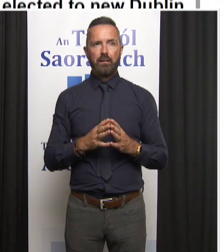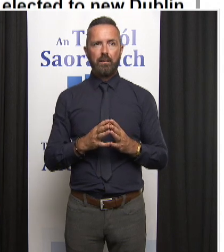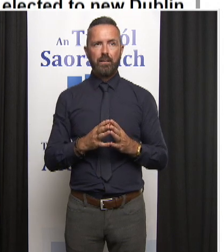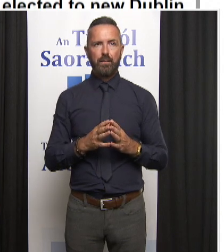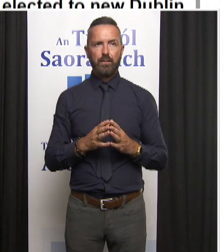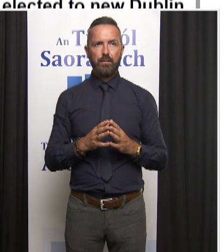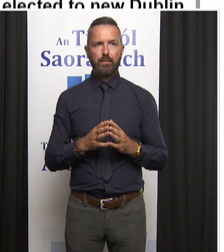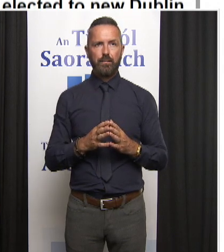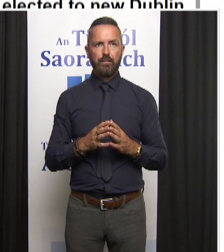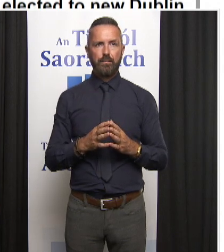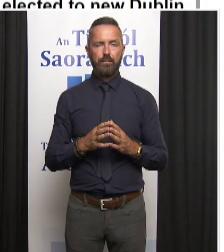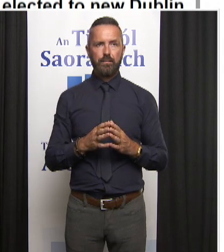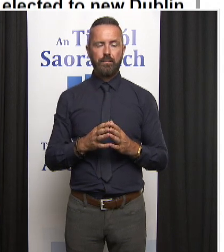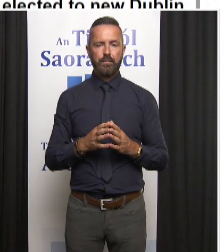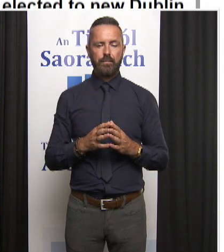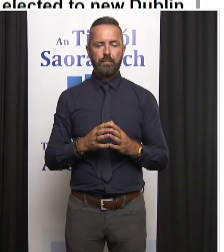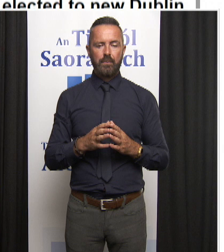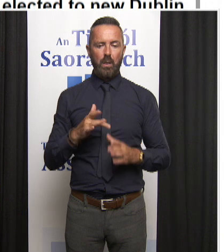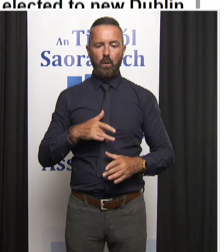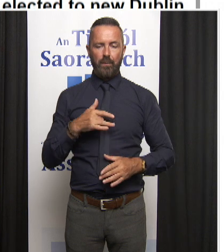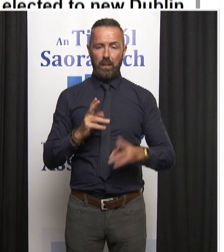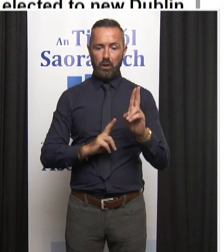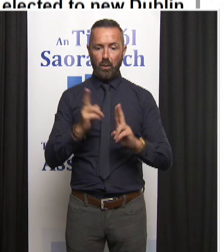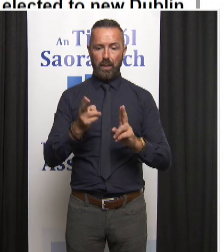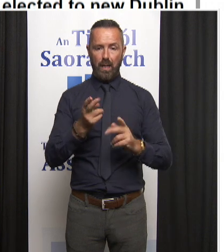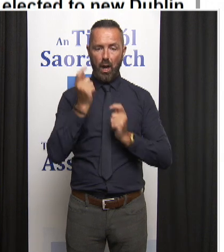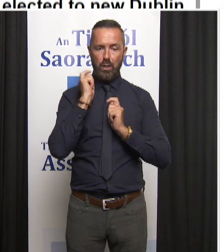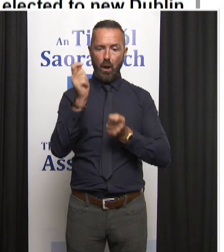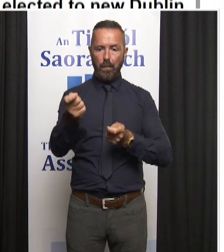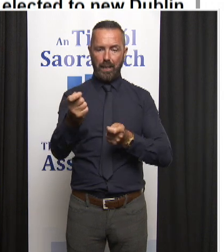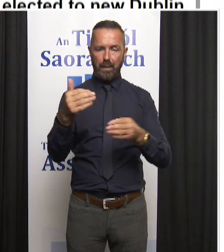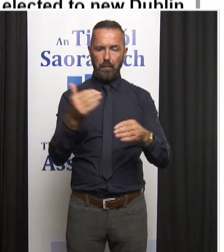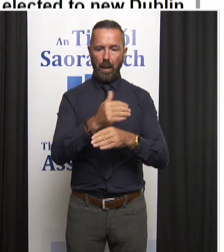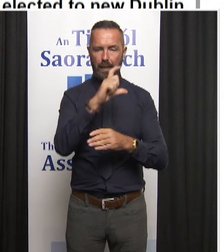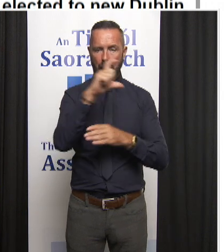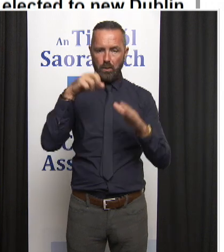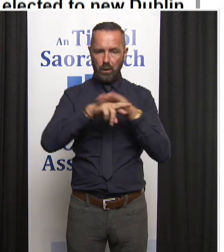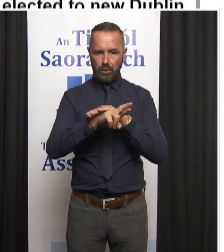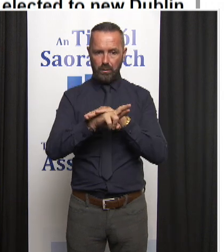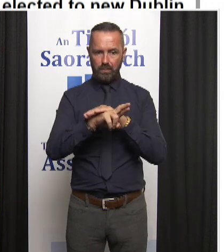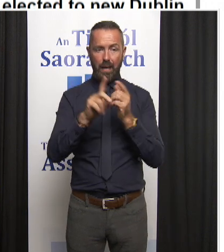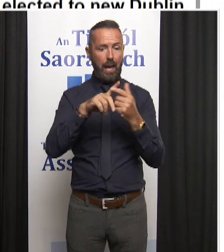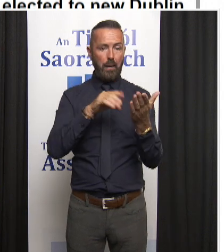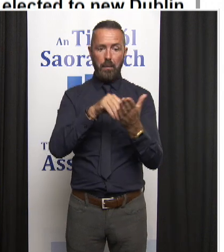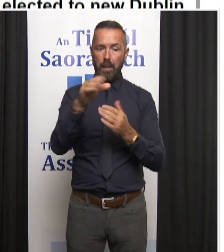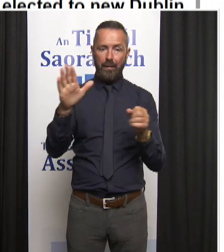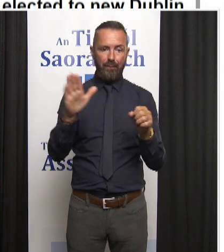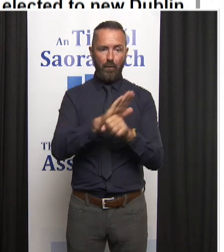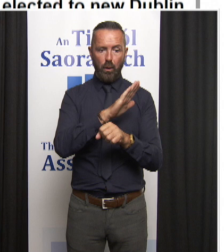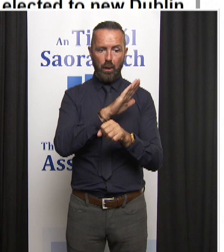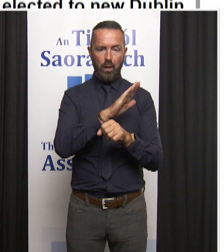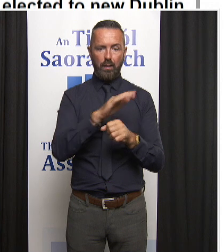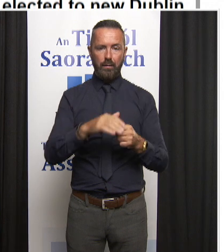it. We thought that they should be nominated by councillors. That yes, all councillors should be paid in full, and that